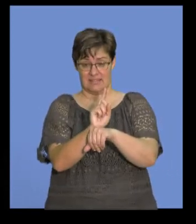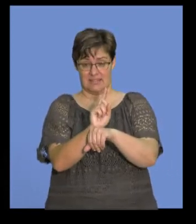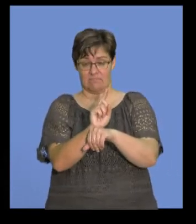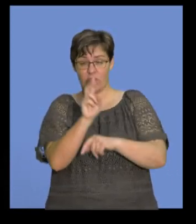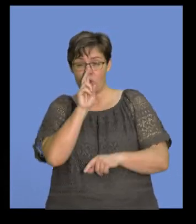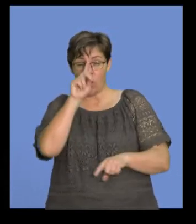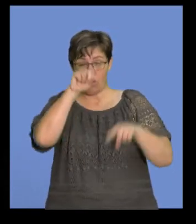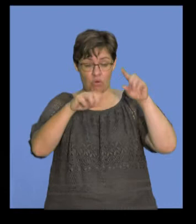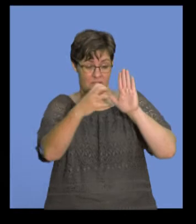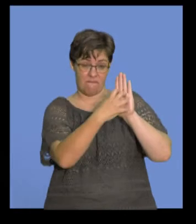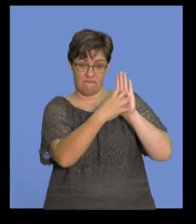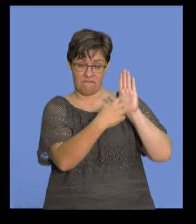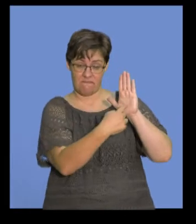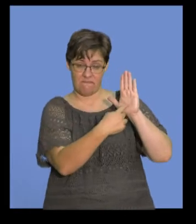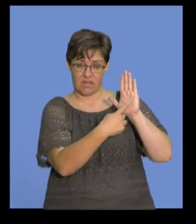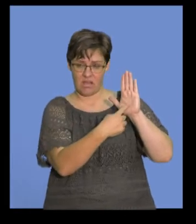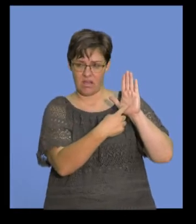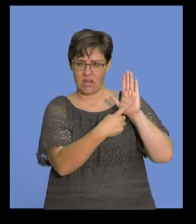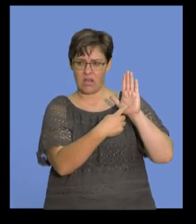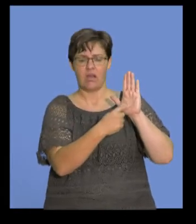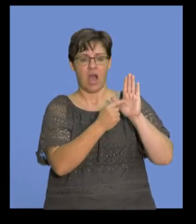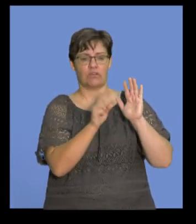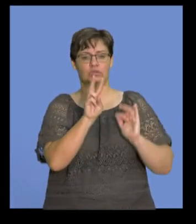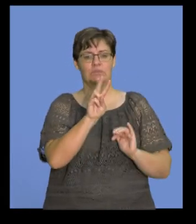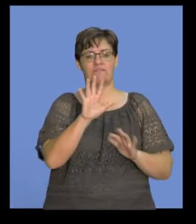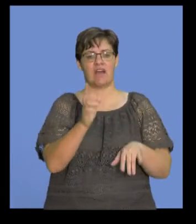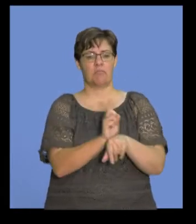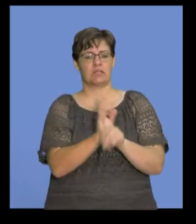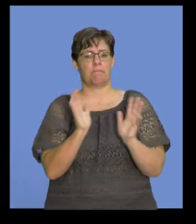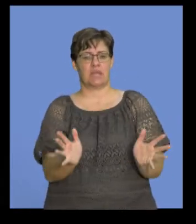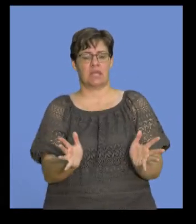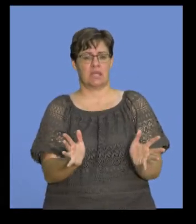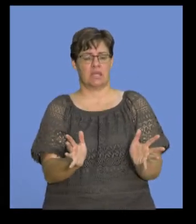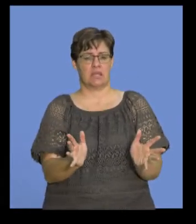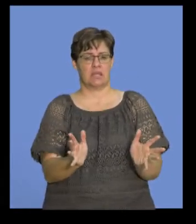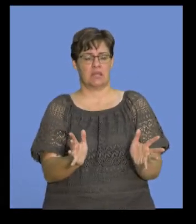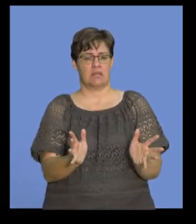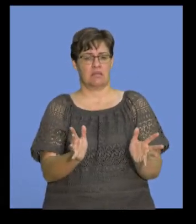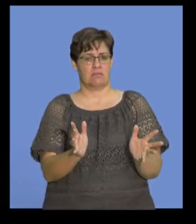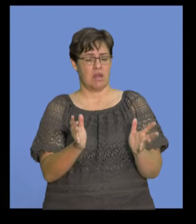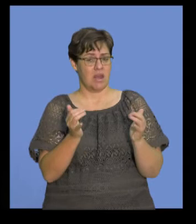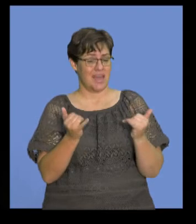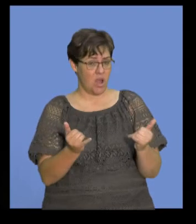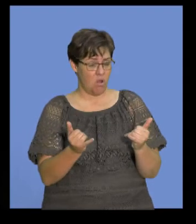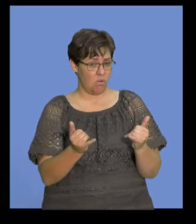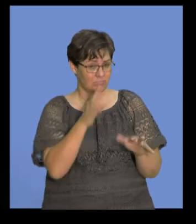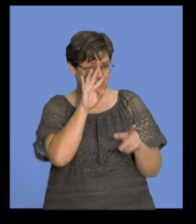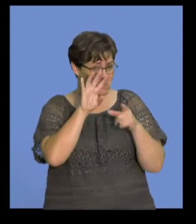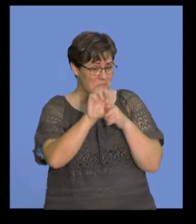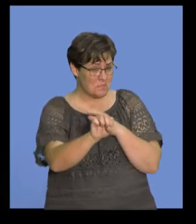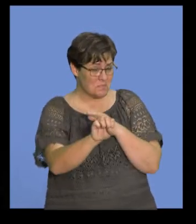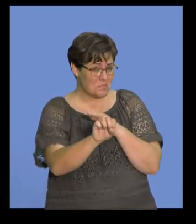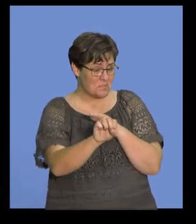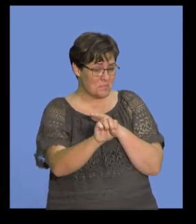minutes. Now, if you look at your graph is currently plotted to a value of 25 minutes. The question is, can